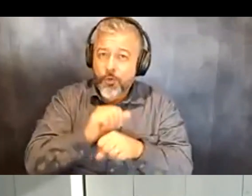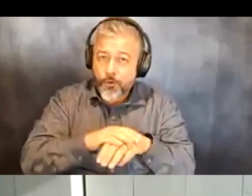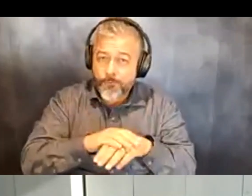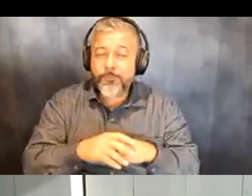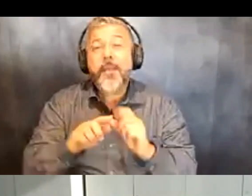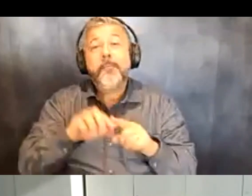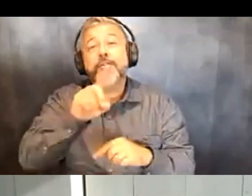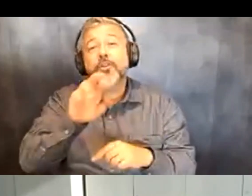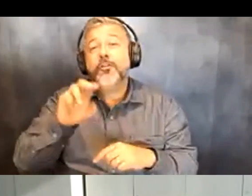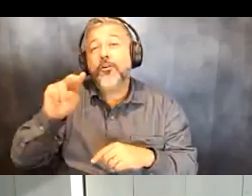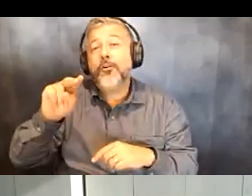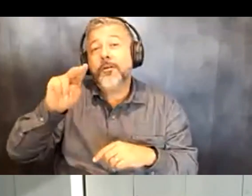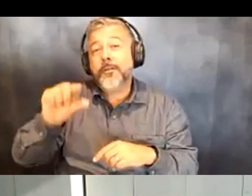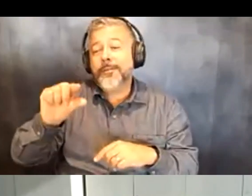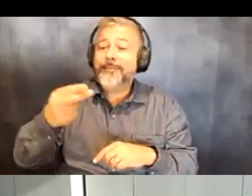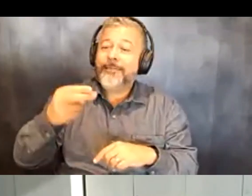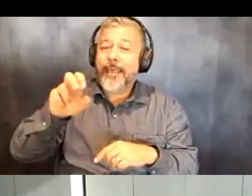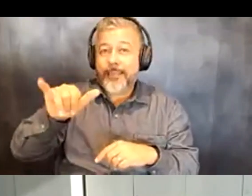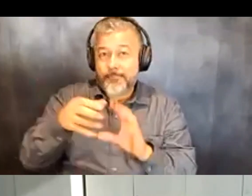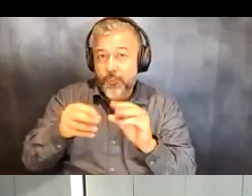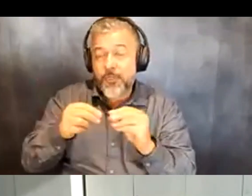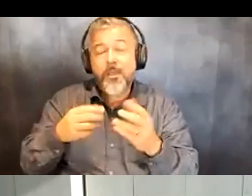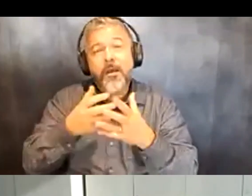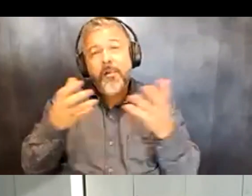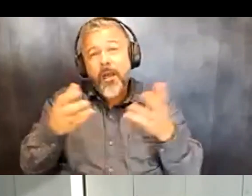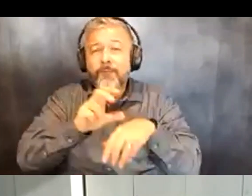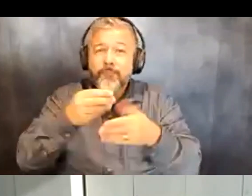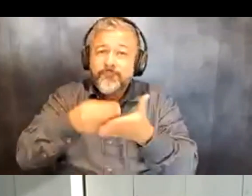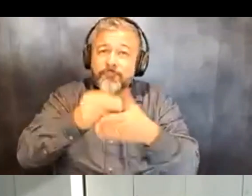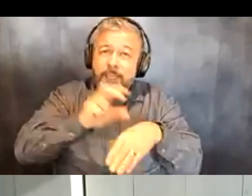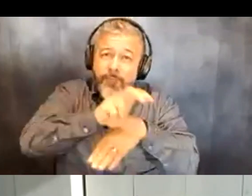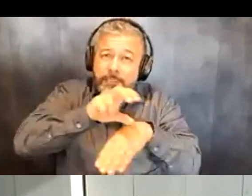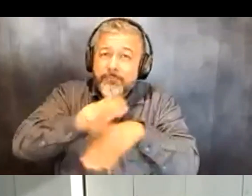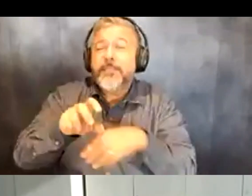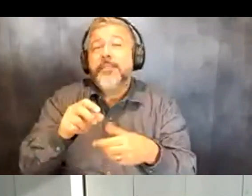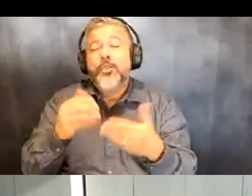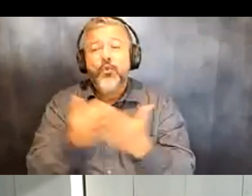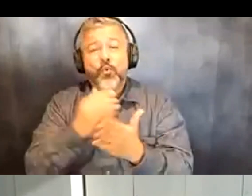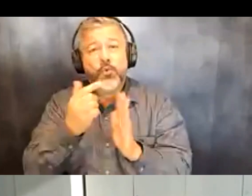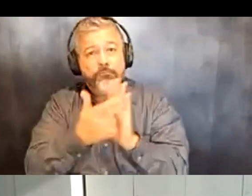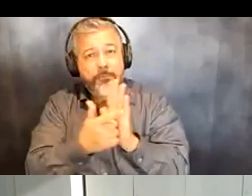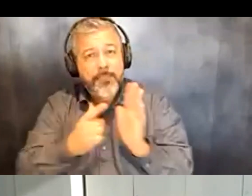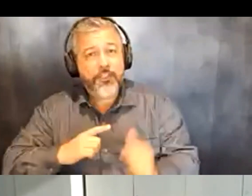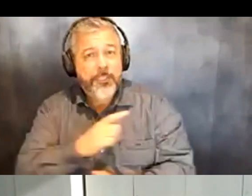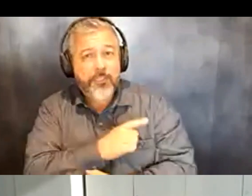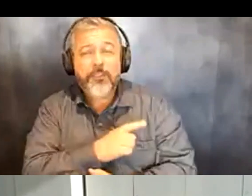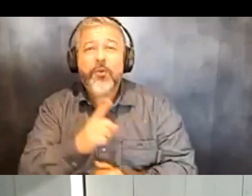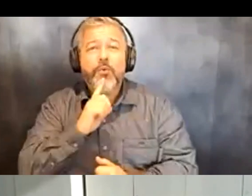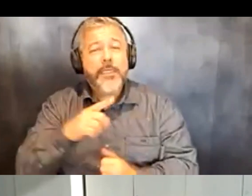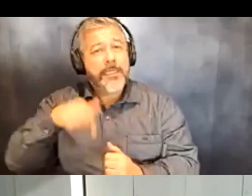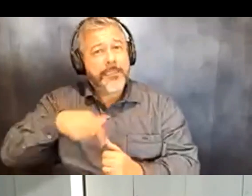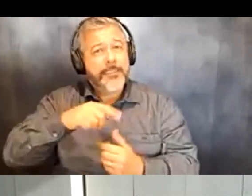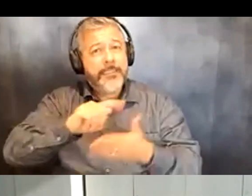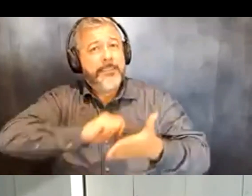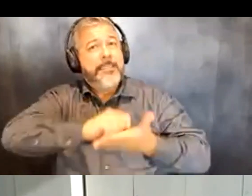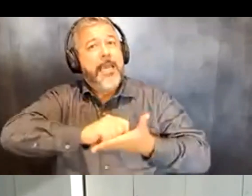lot happening in terms of record investments, groundbreaking legislation, and it really is an unprecedented time